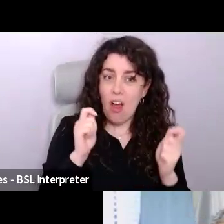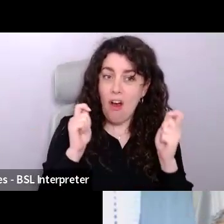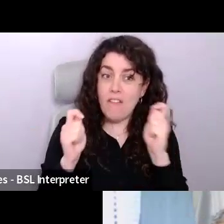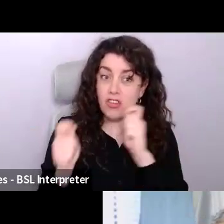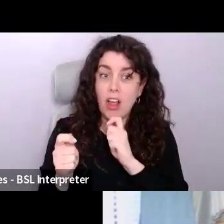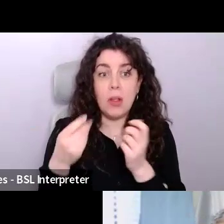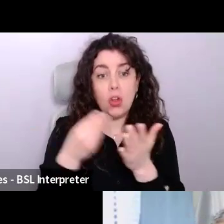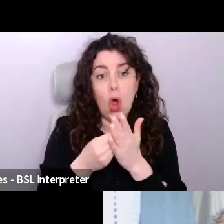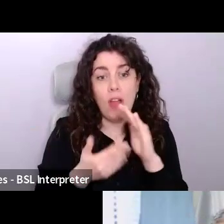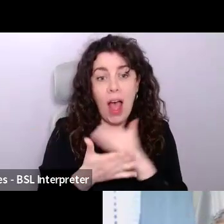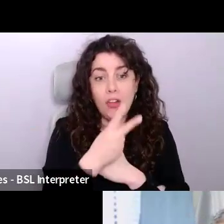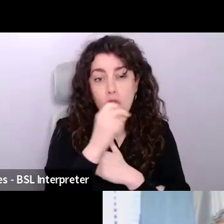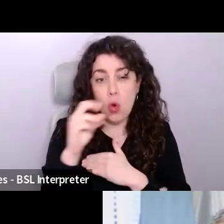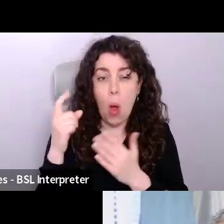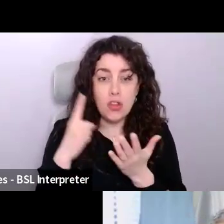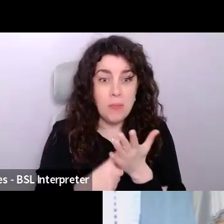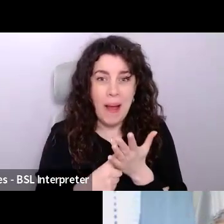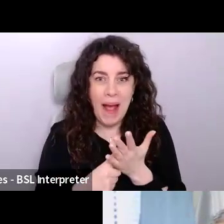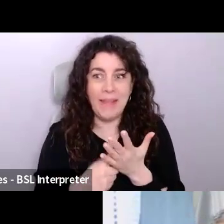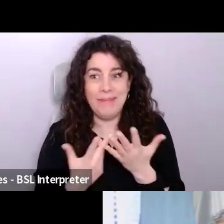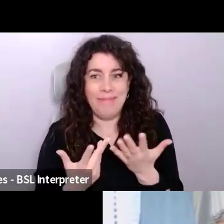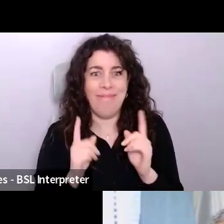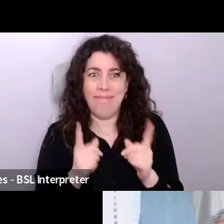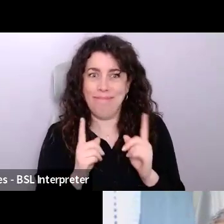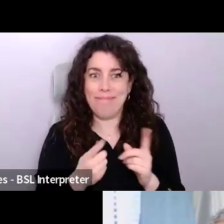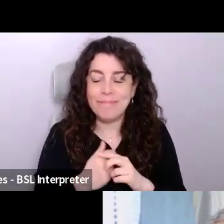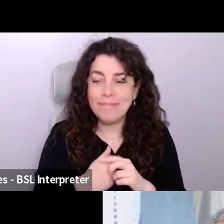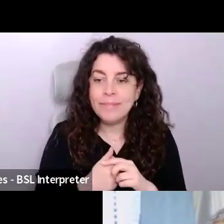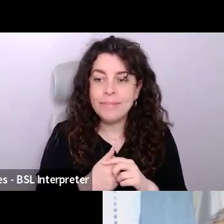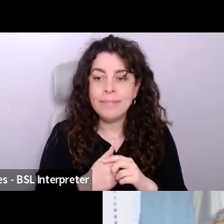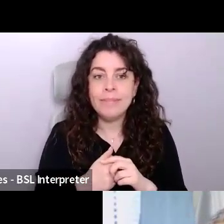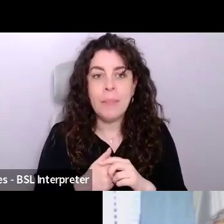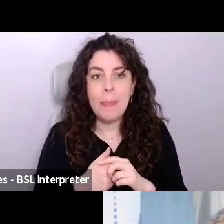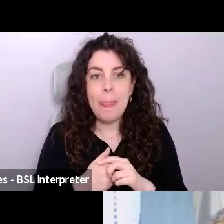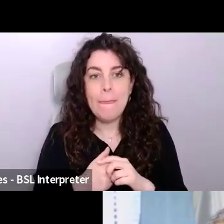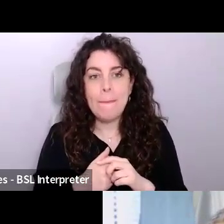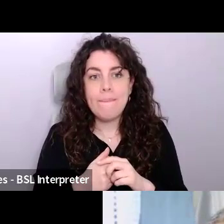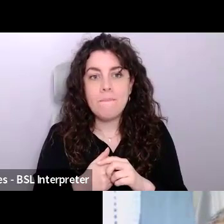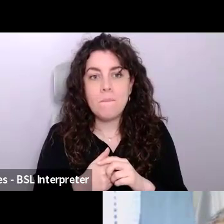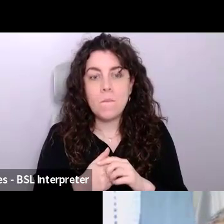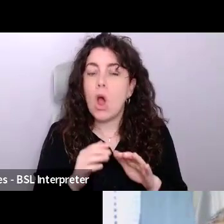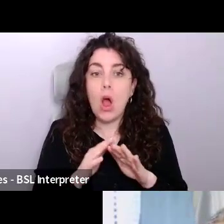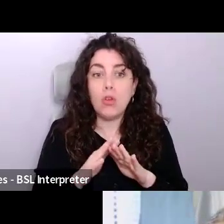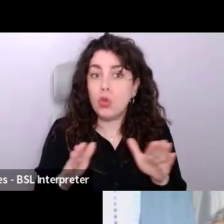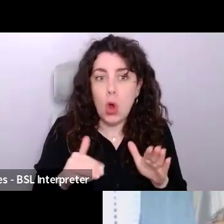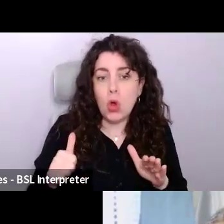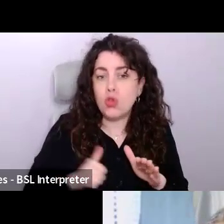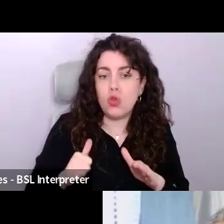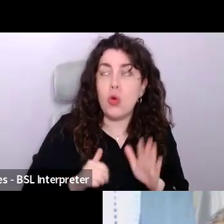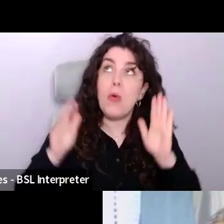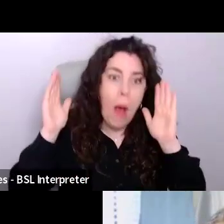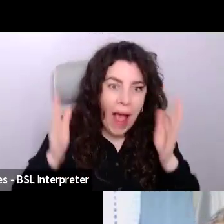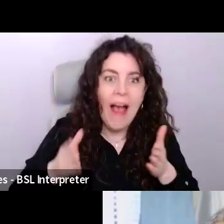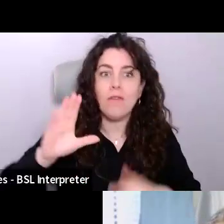£200? I think there's a stat around that, and so really do don't assume that you need